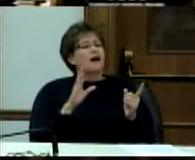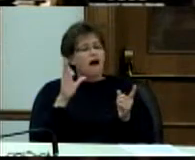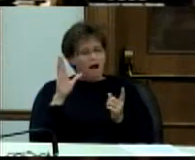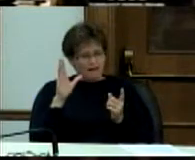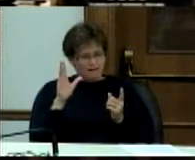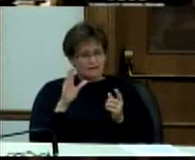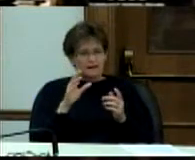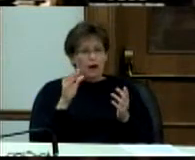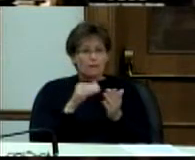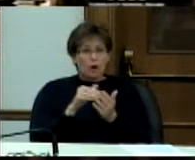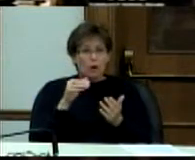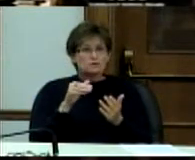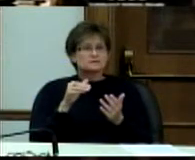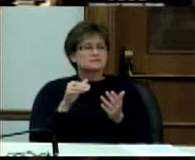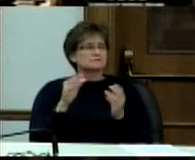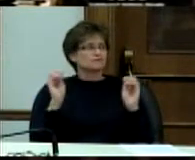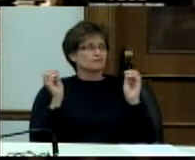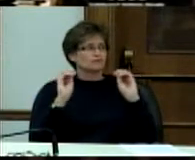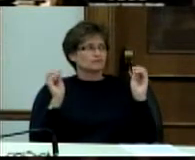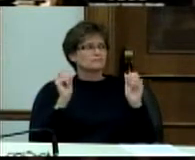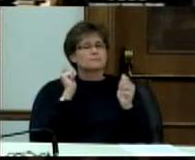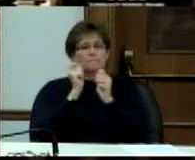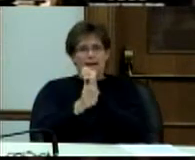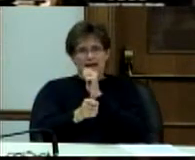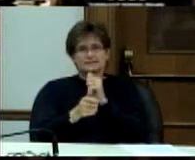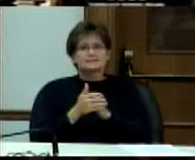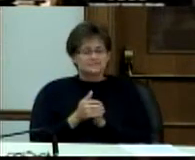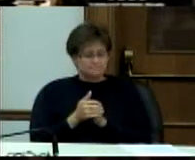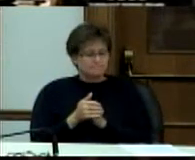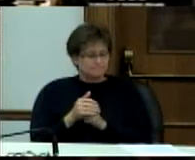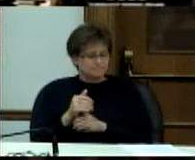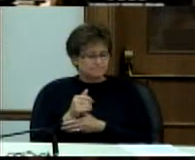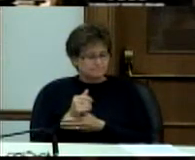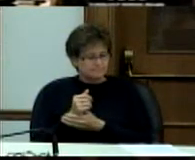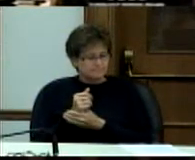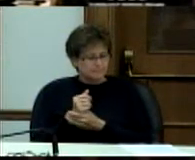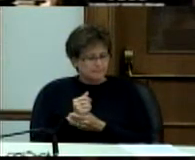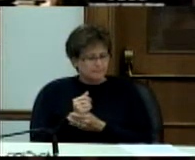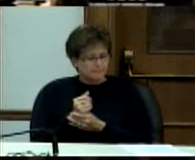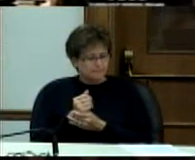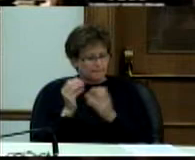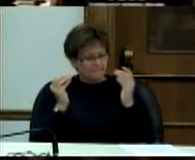aye. Aye. Opposed, same sign. Motion carries.